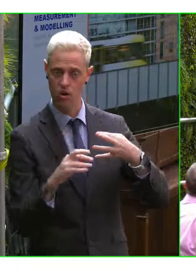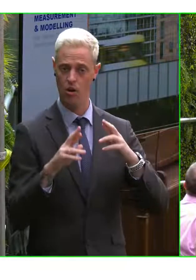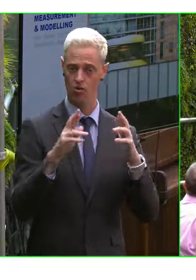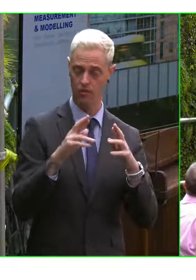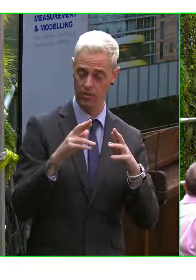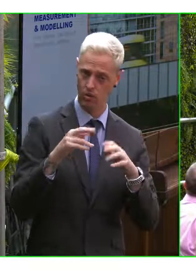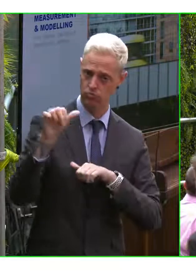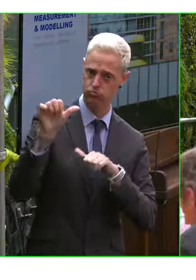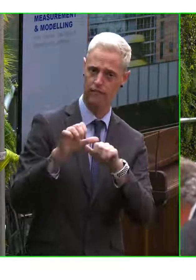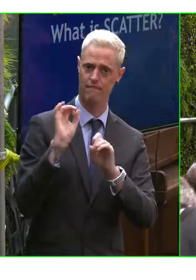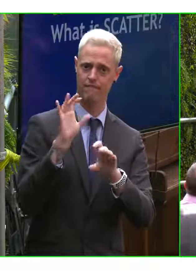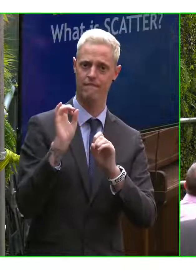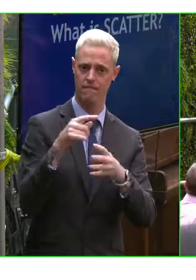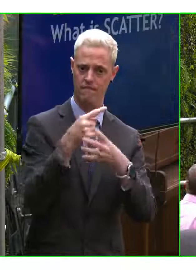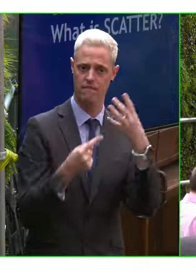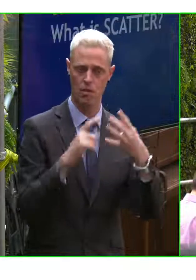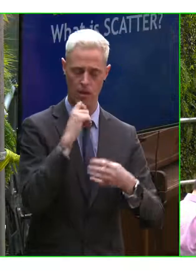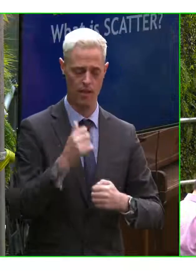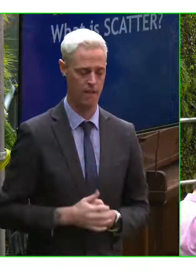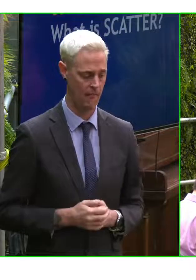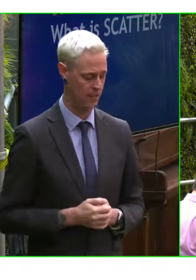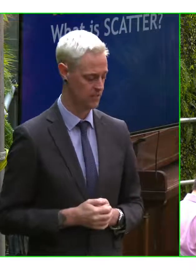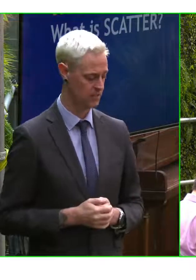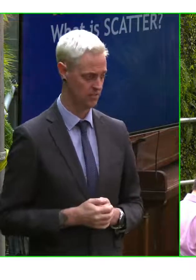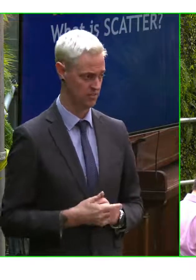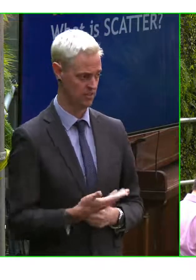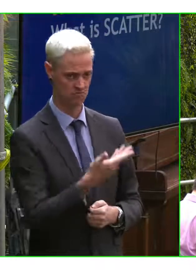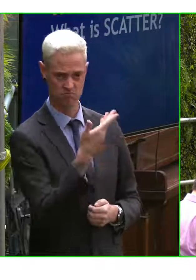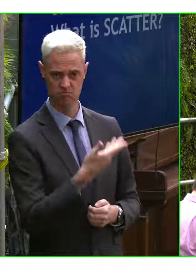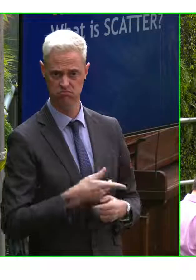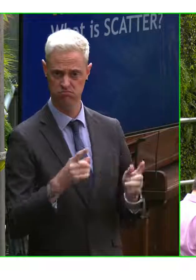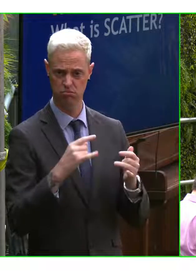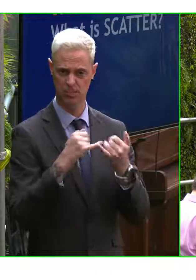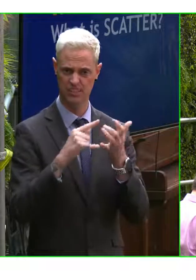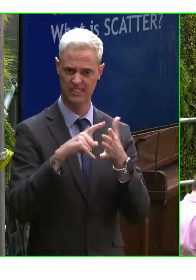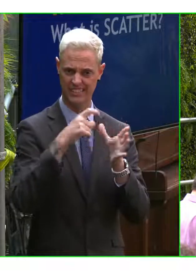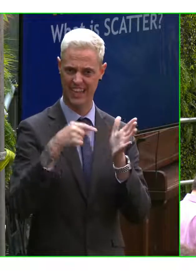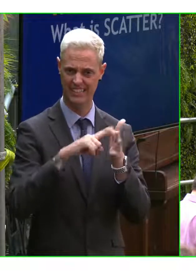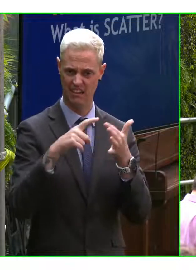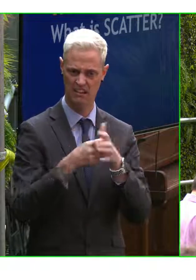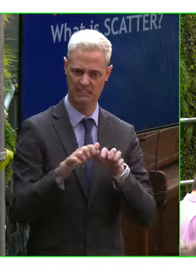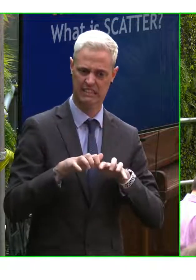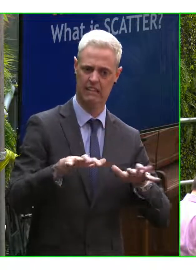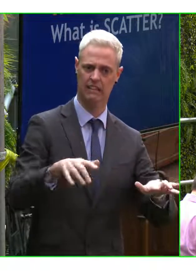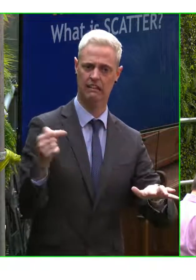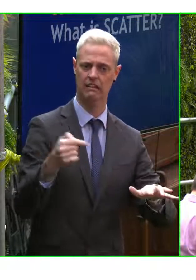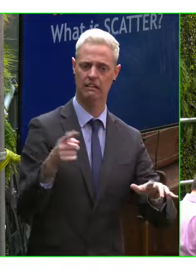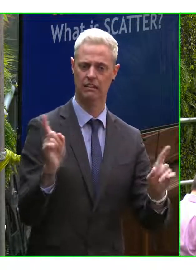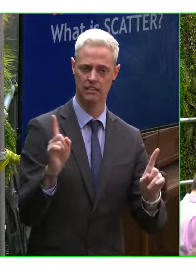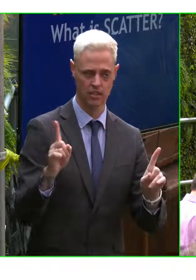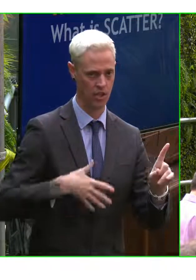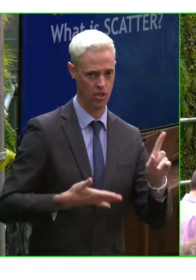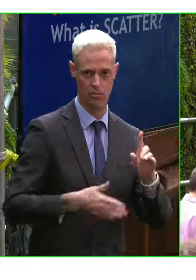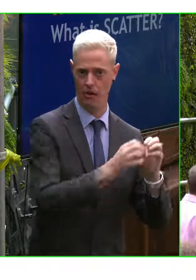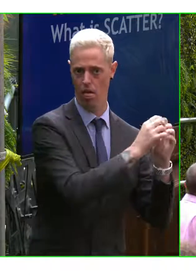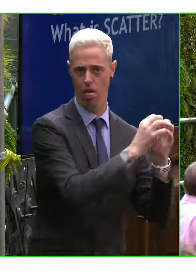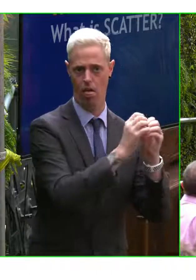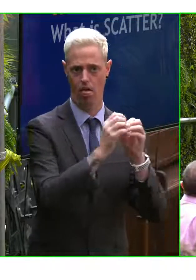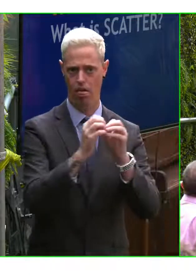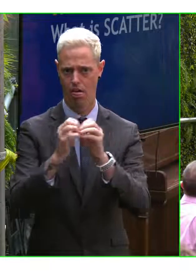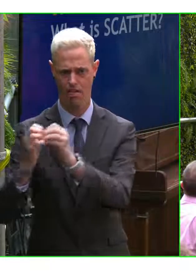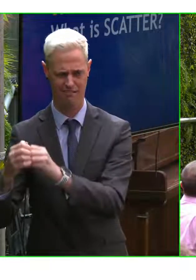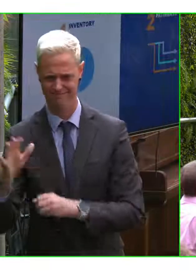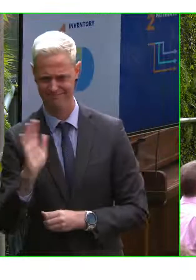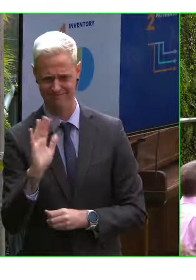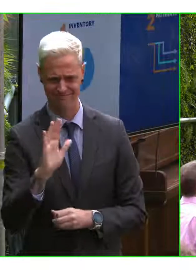and punchy parts. So the first is what is Scatter? So I'll spare you the long acronym. I don't want to spend time reciting that now,